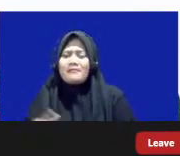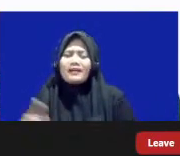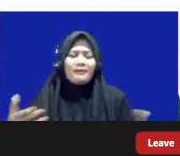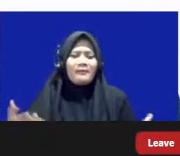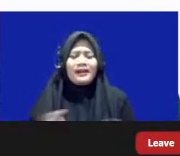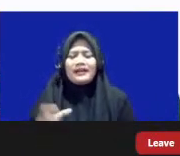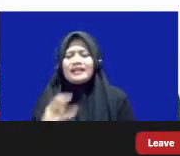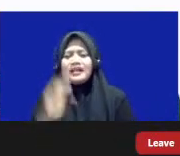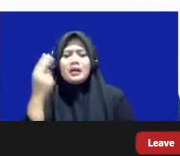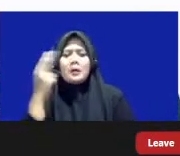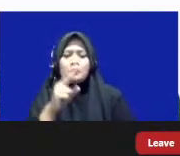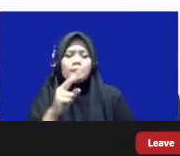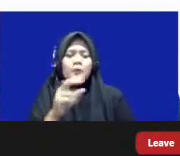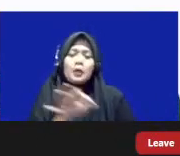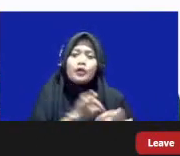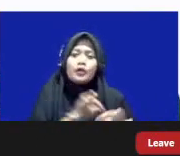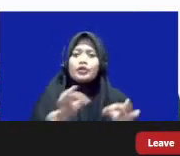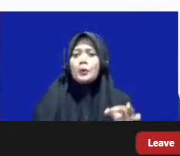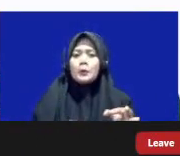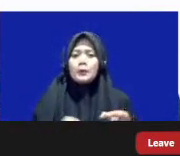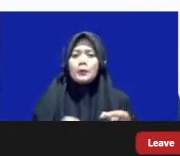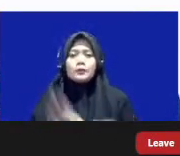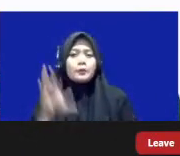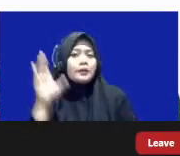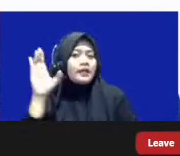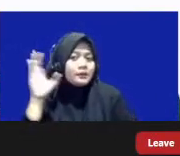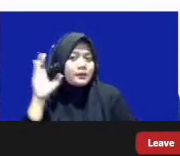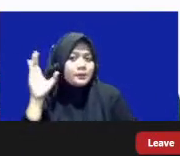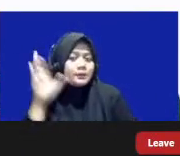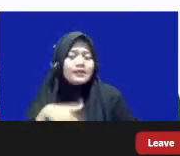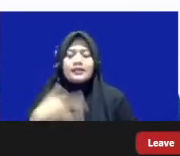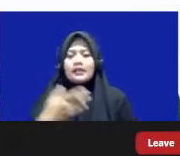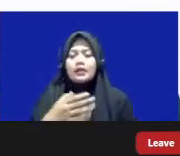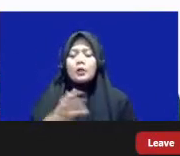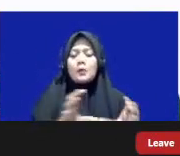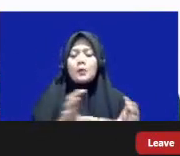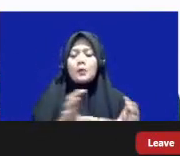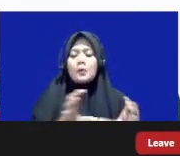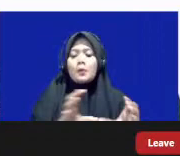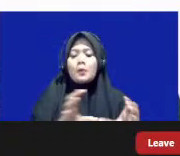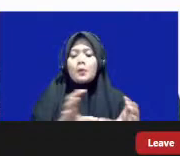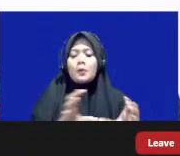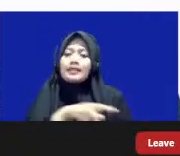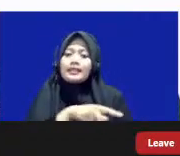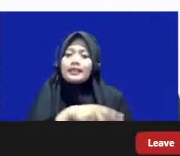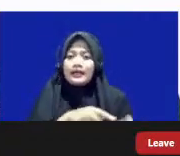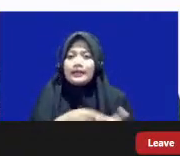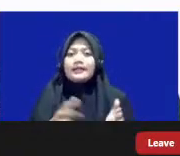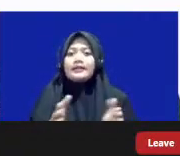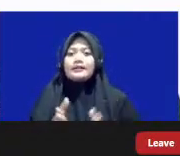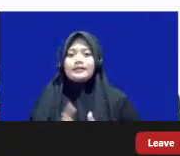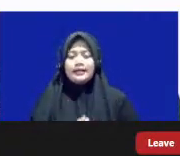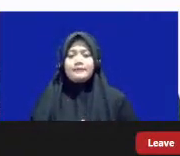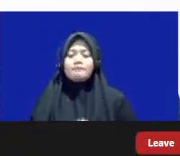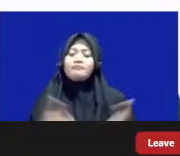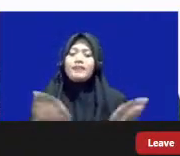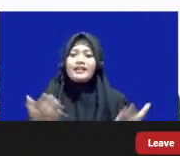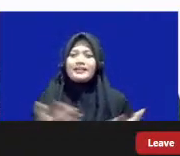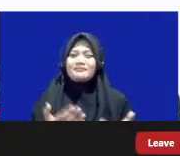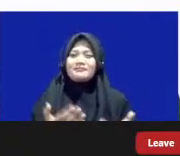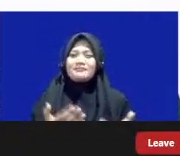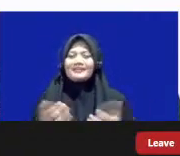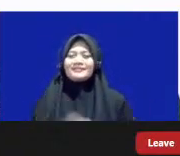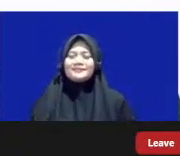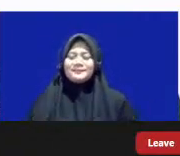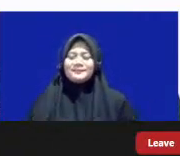So we will be happy to see some more specific tools, how they engage